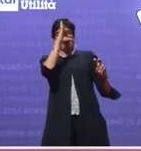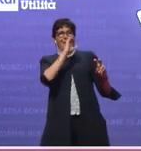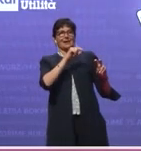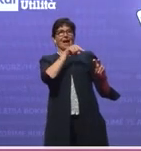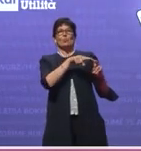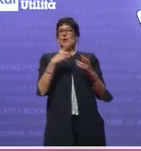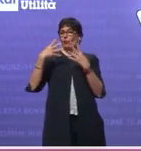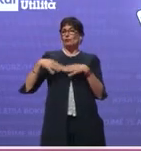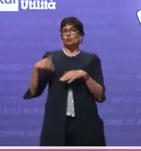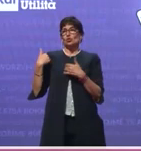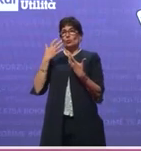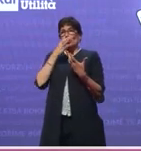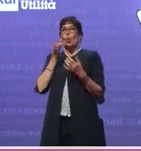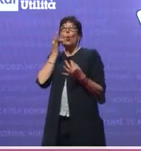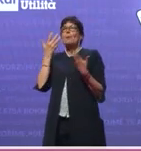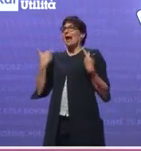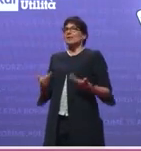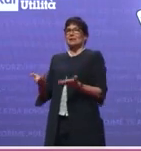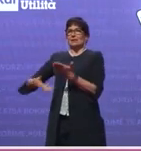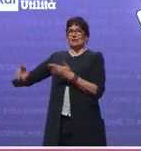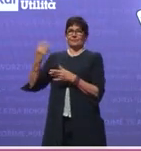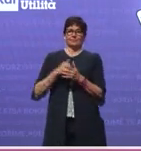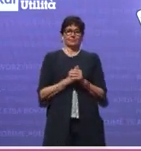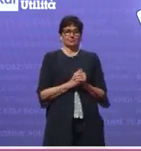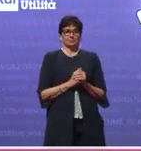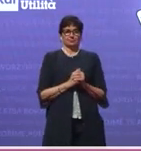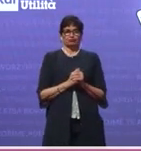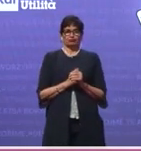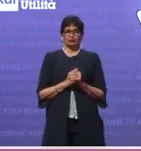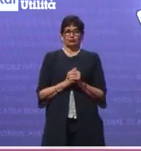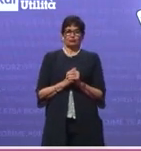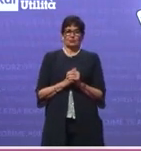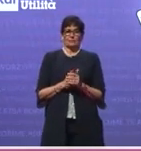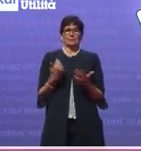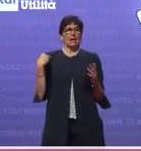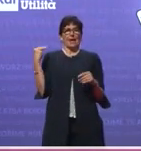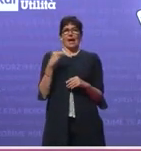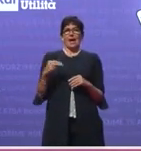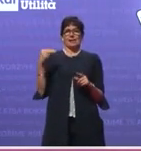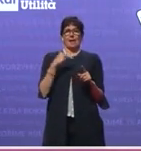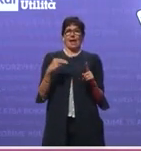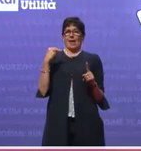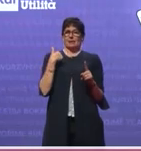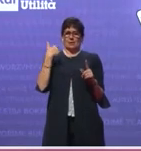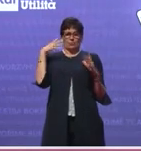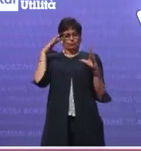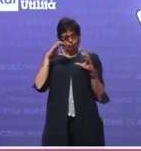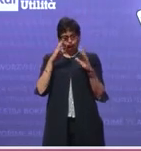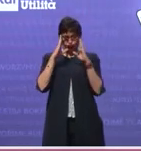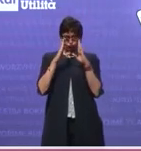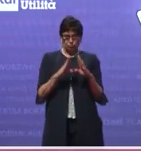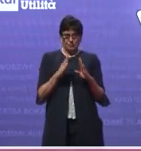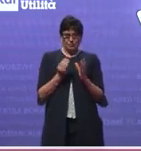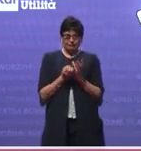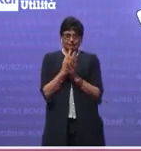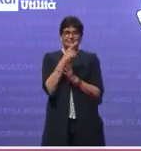I went on a very long journey developing these robots, a journey through the worlds of engineering,